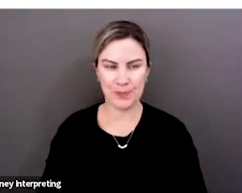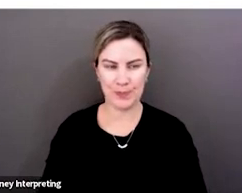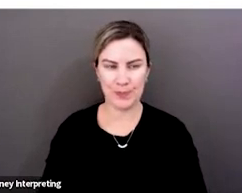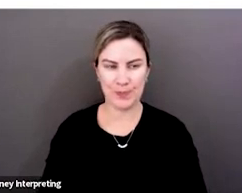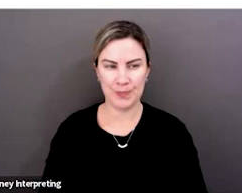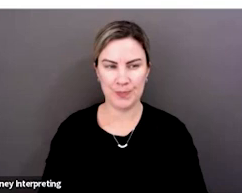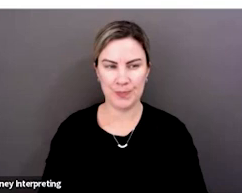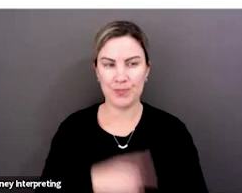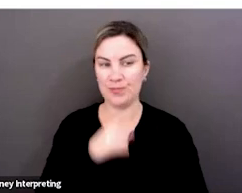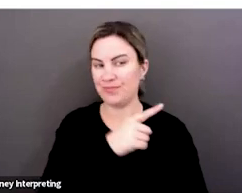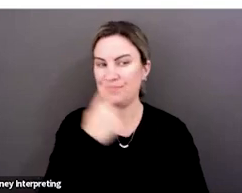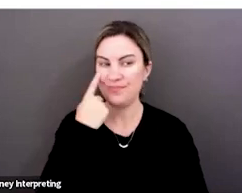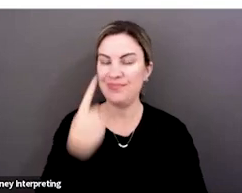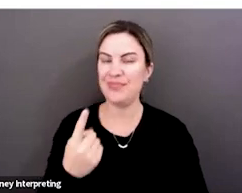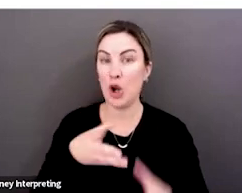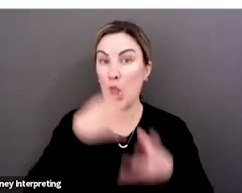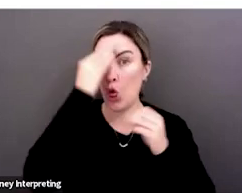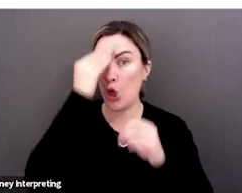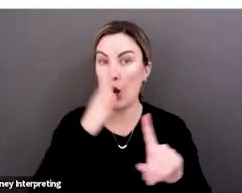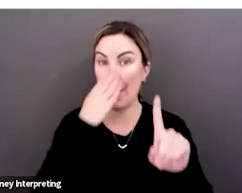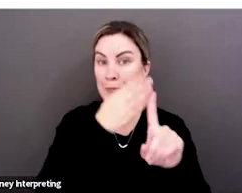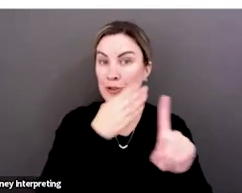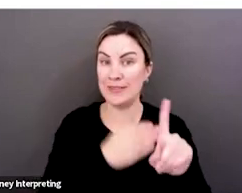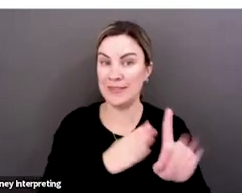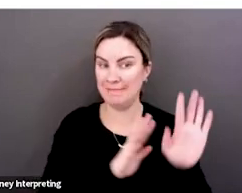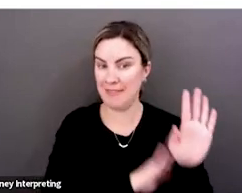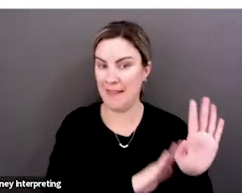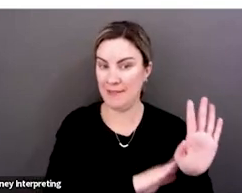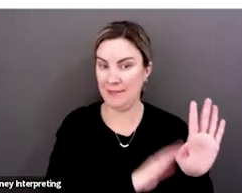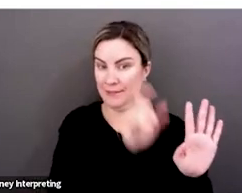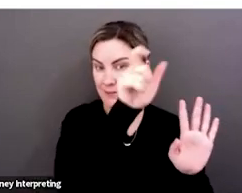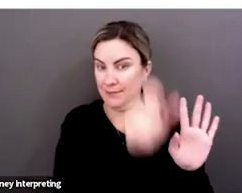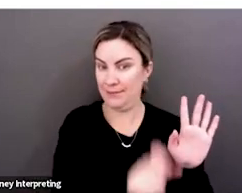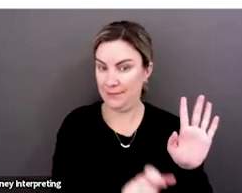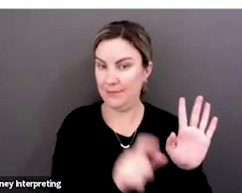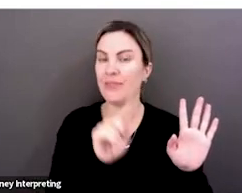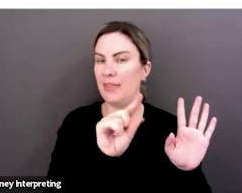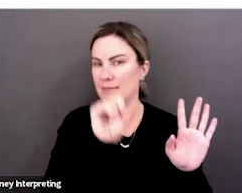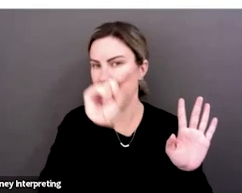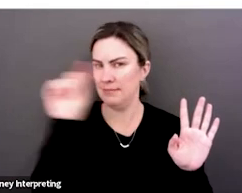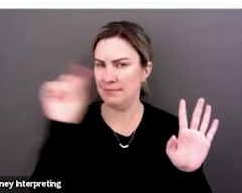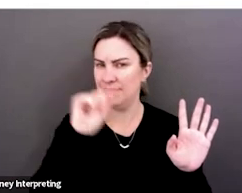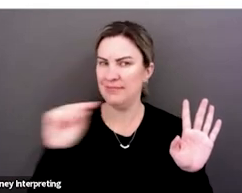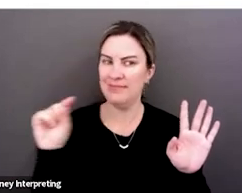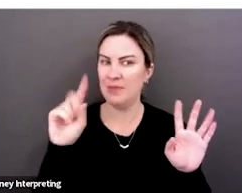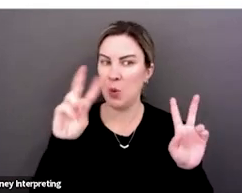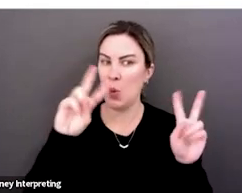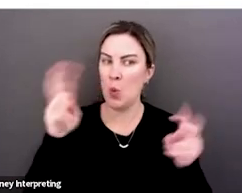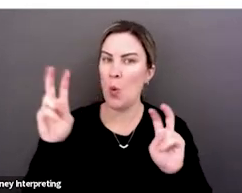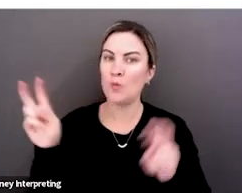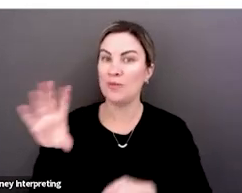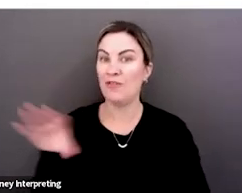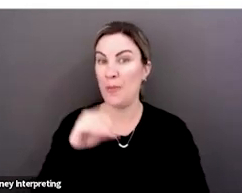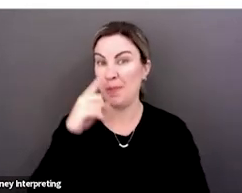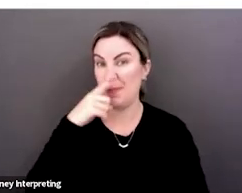the learning objective on the left, and then you can see some of the quotes that have come from our learners that illustrate